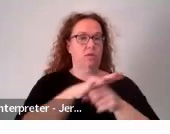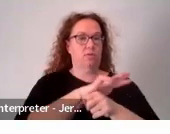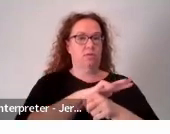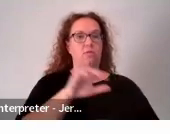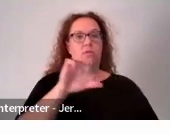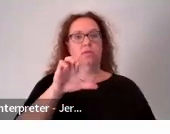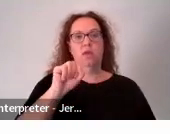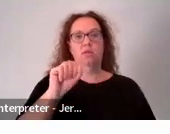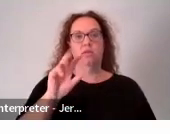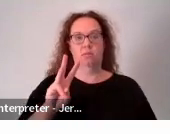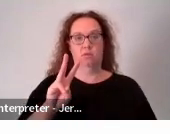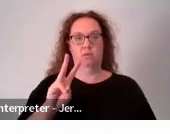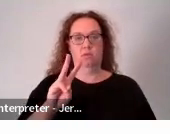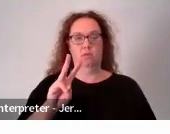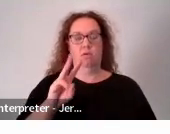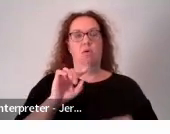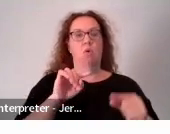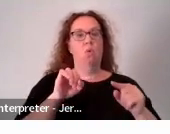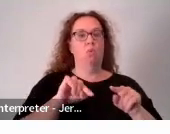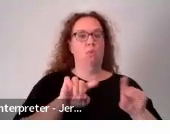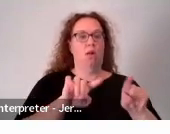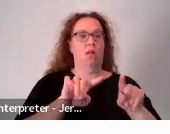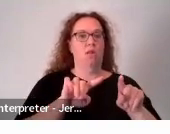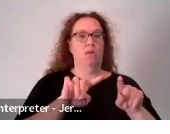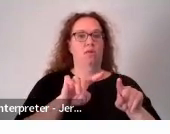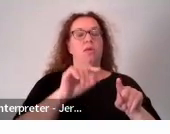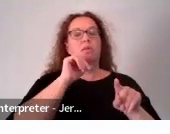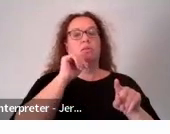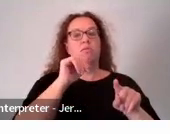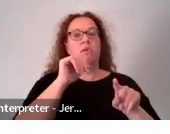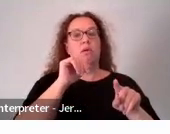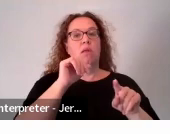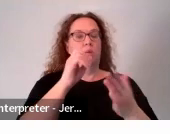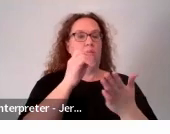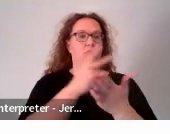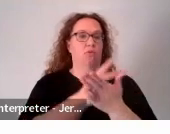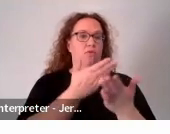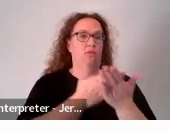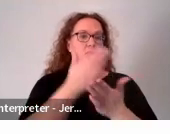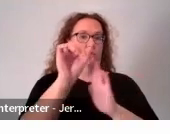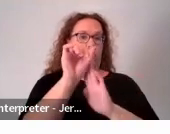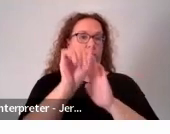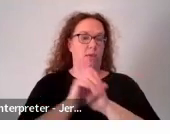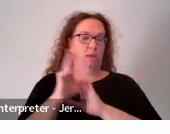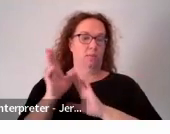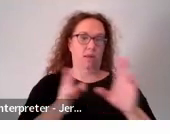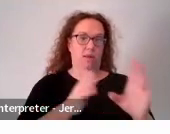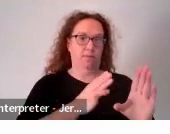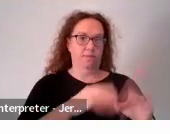the CSW, as they likely would not be approved through the state plan.